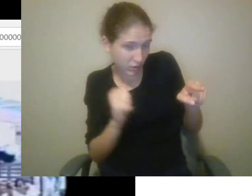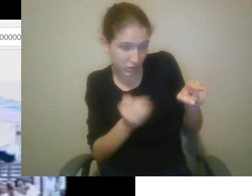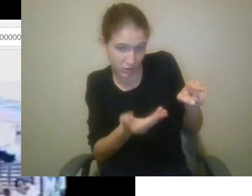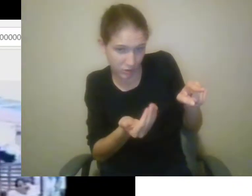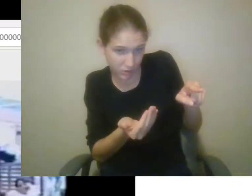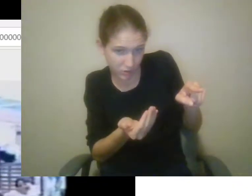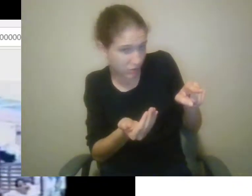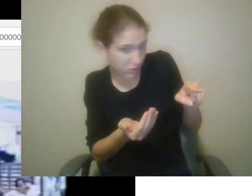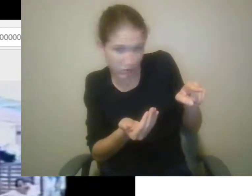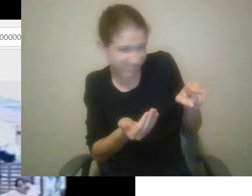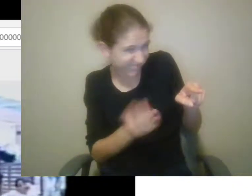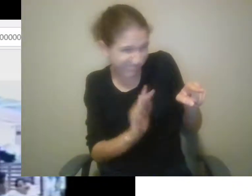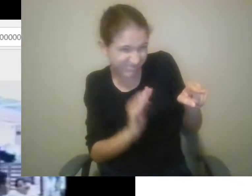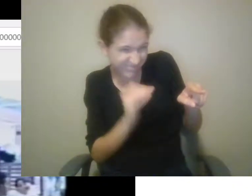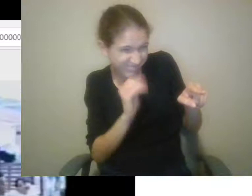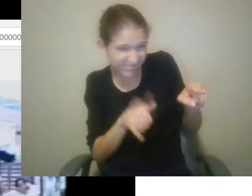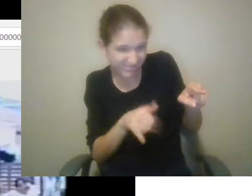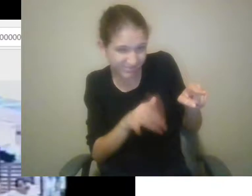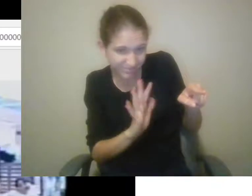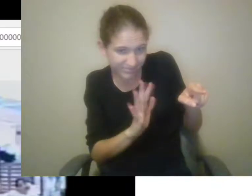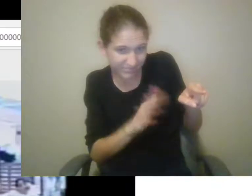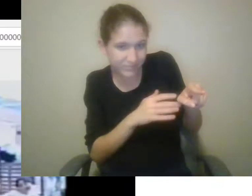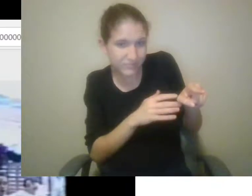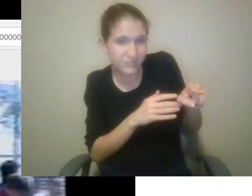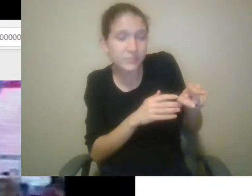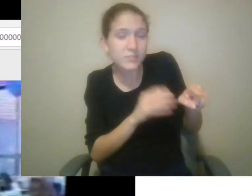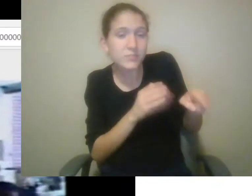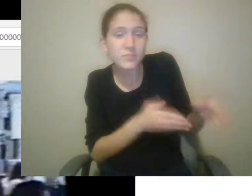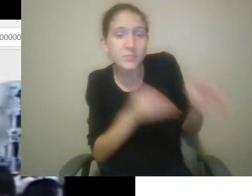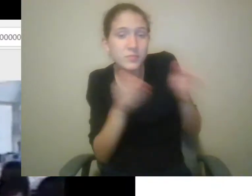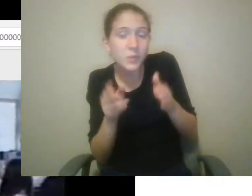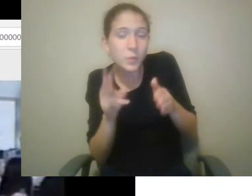Now you're thinking of something else, but it's a good guess. At least you're thinking. Will?